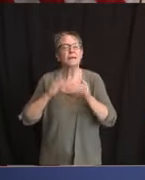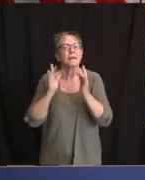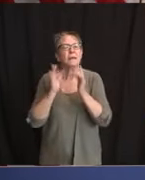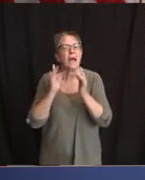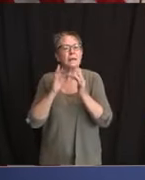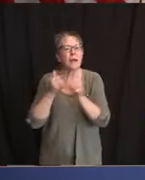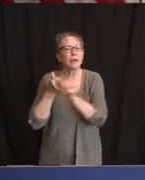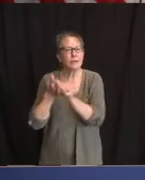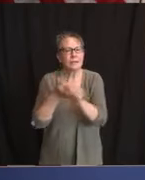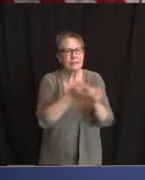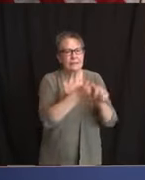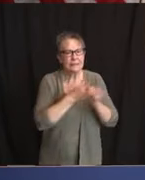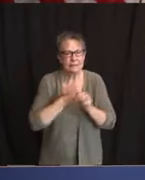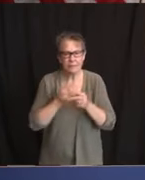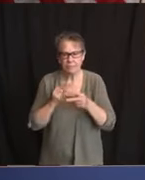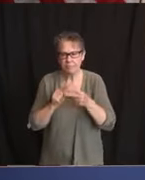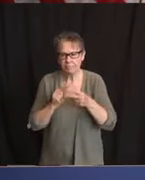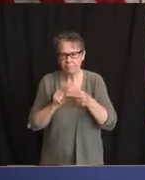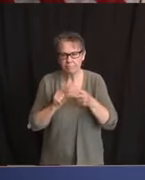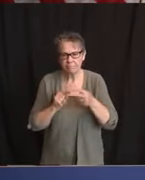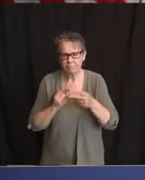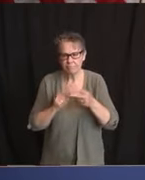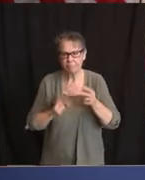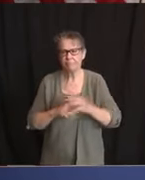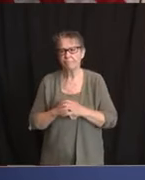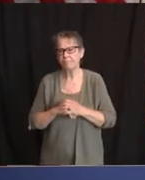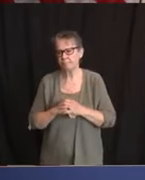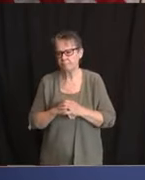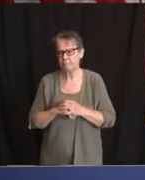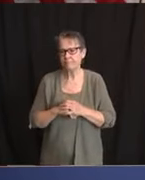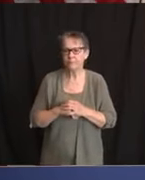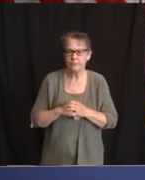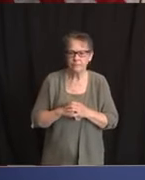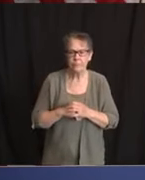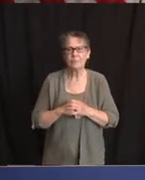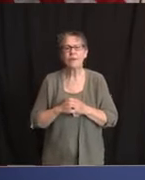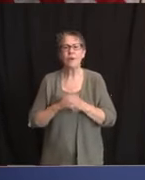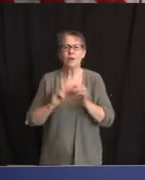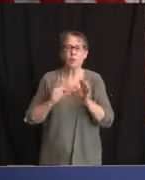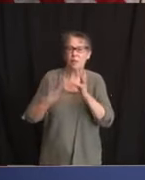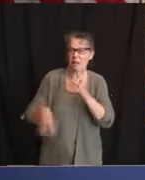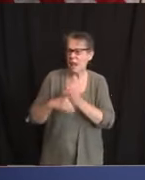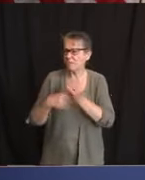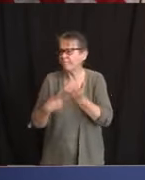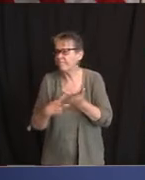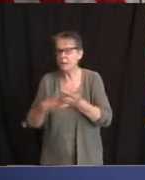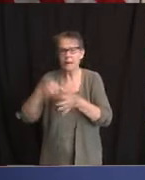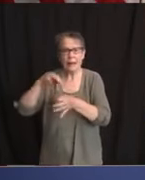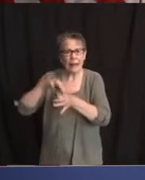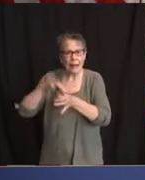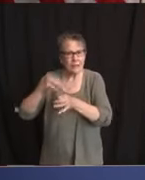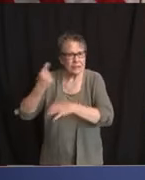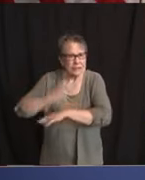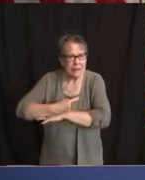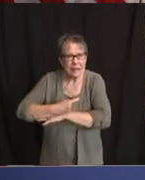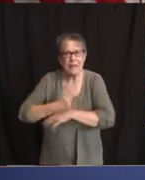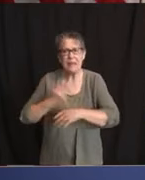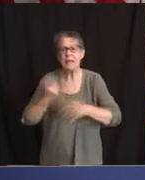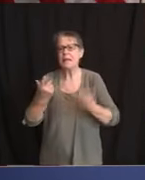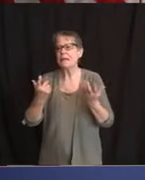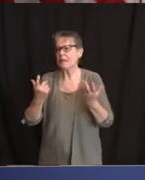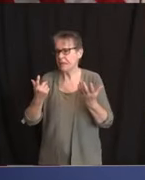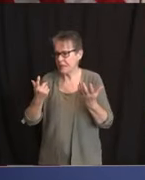communities tomorrow, so folks, we're going to look at that as Nikita's question triggered in terms of how the vote by mail reality works